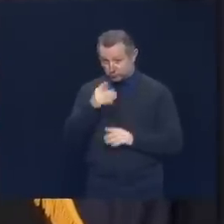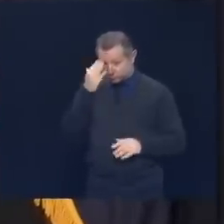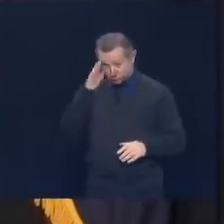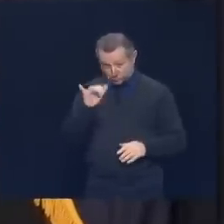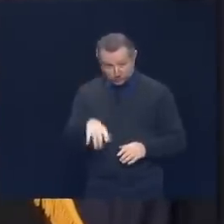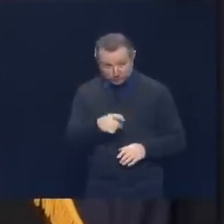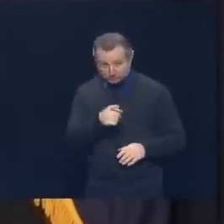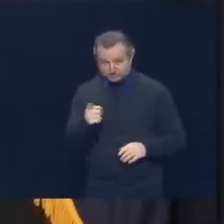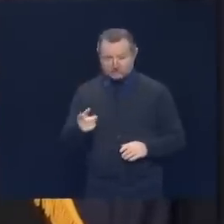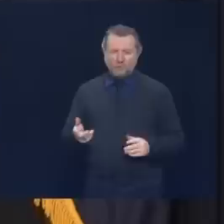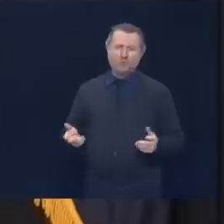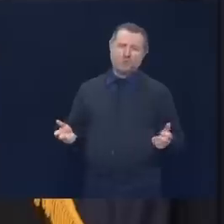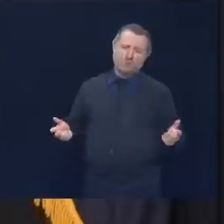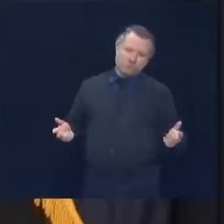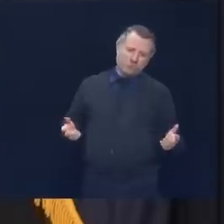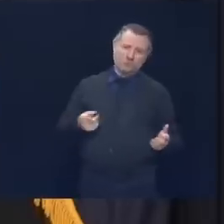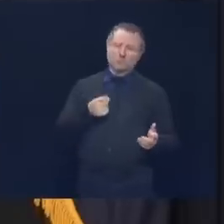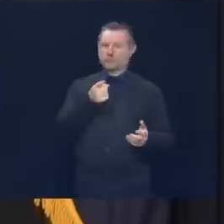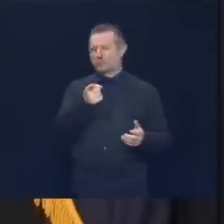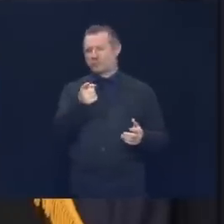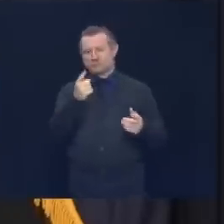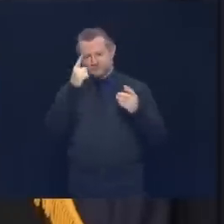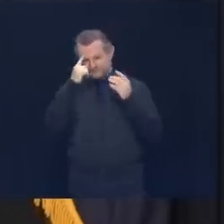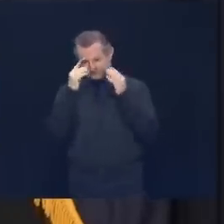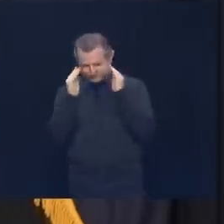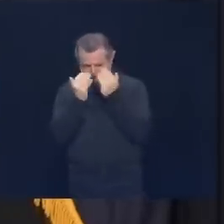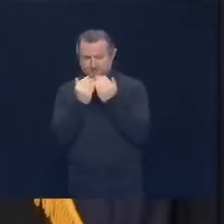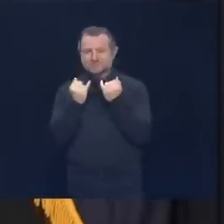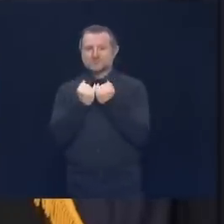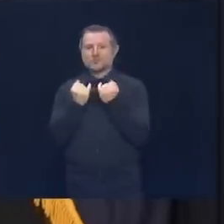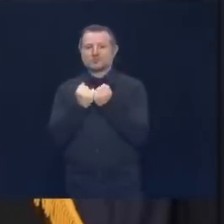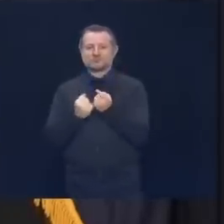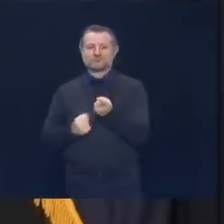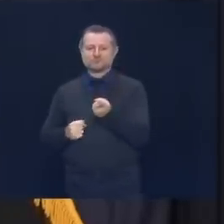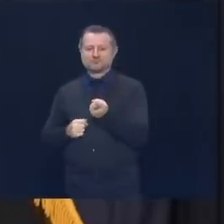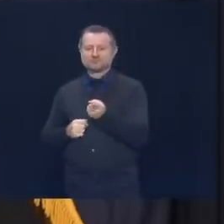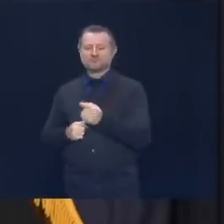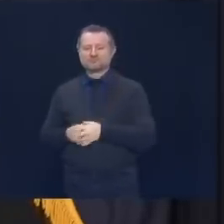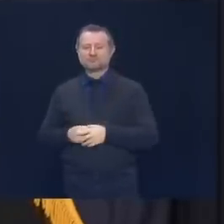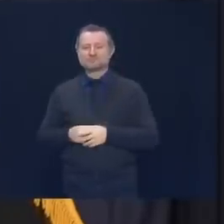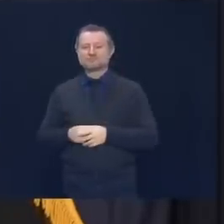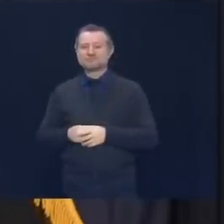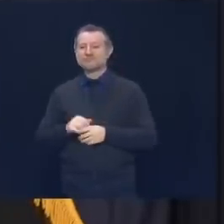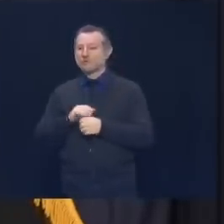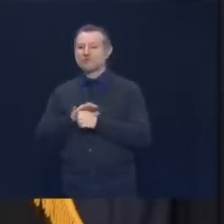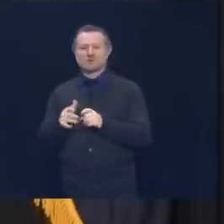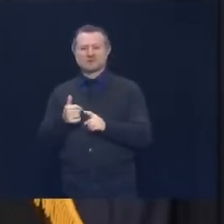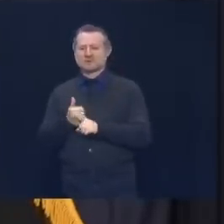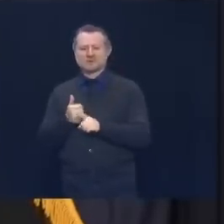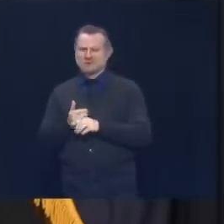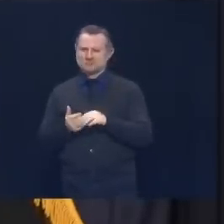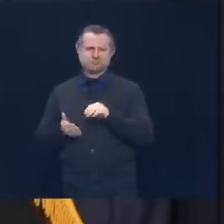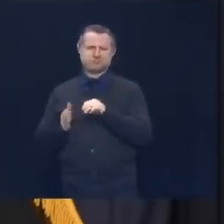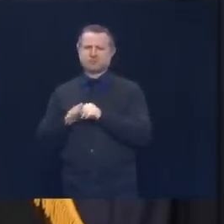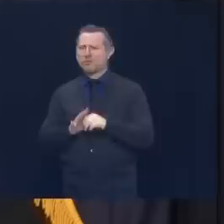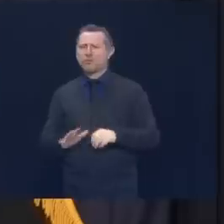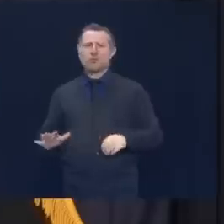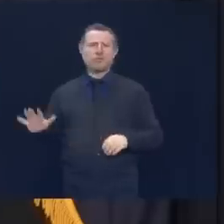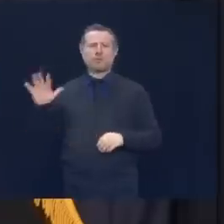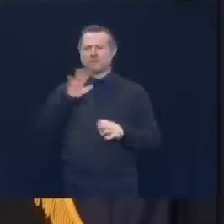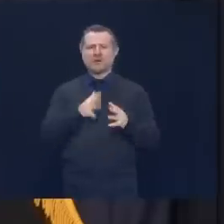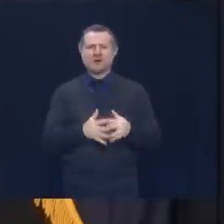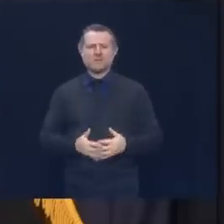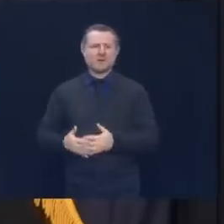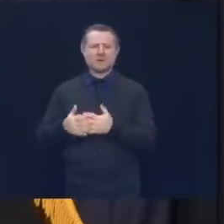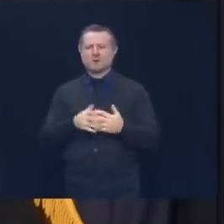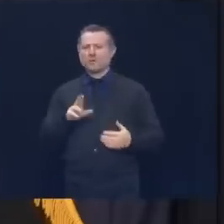I don't know, they've been living under a rock, you know. COVID is surging all across the country. The numbers are going up,